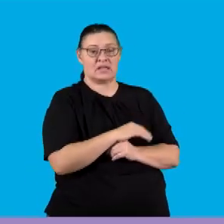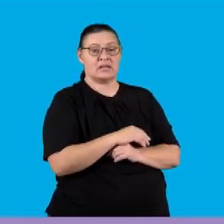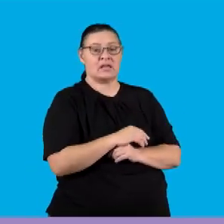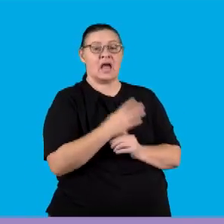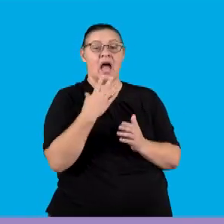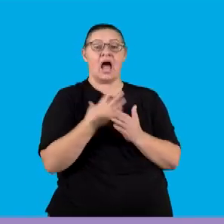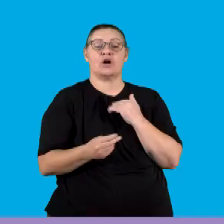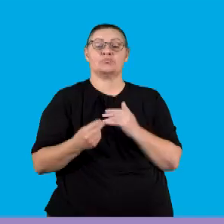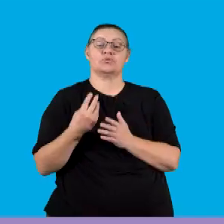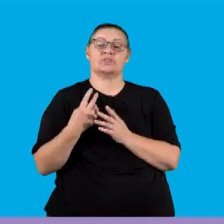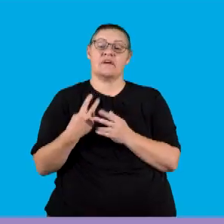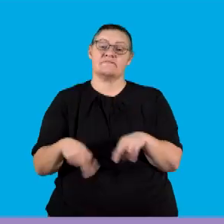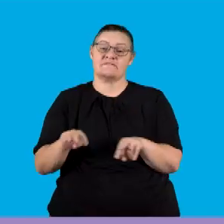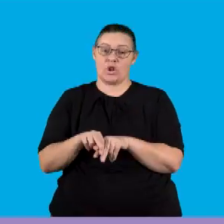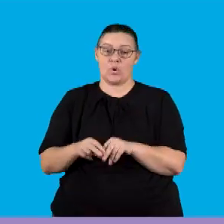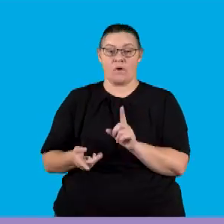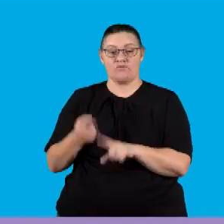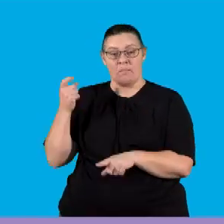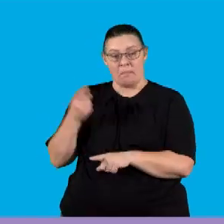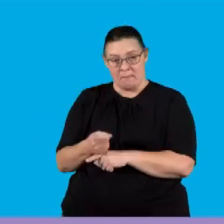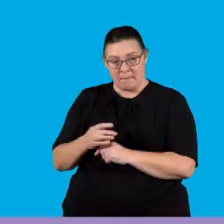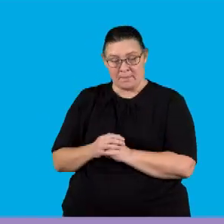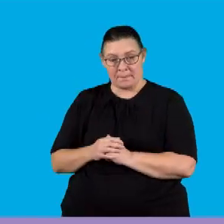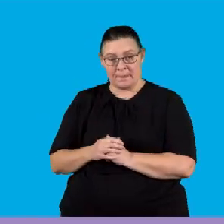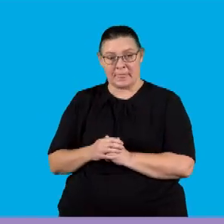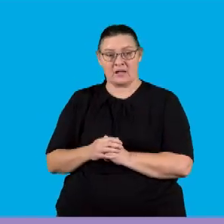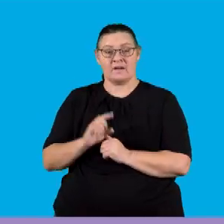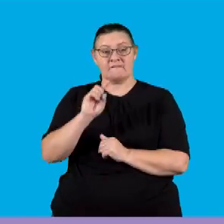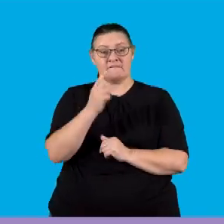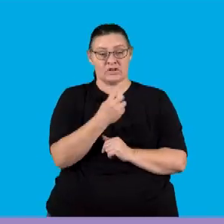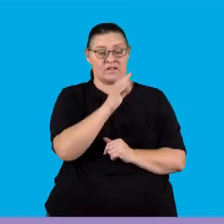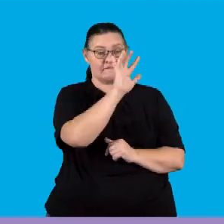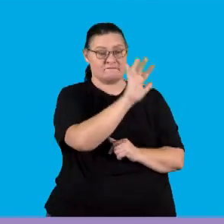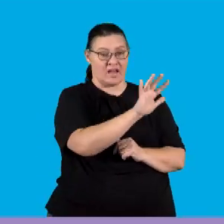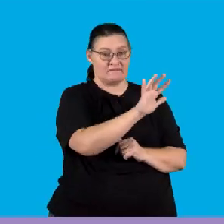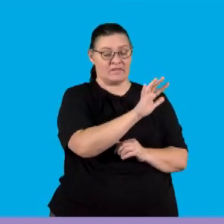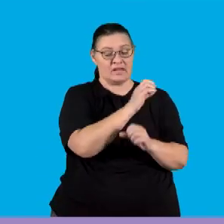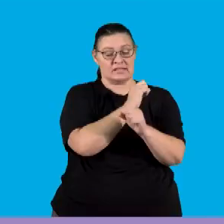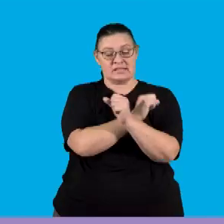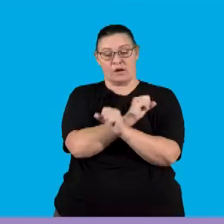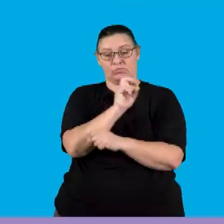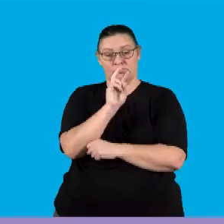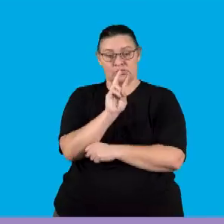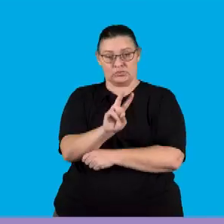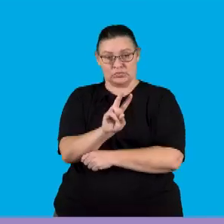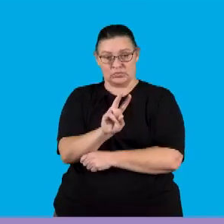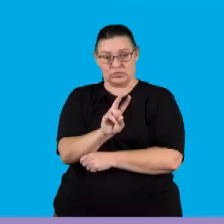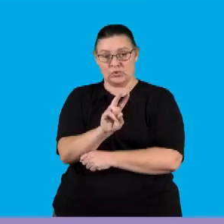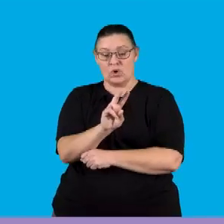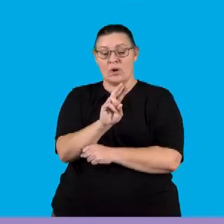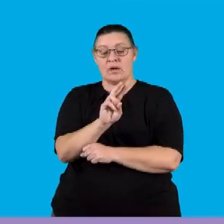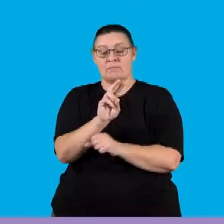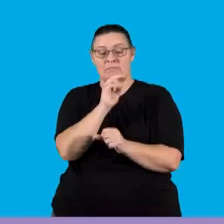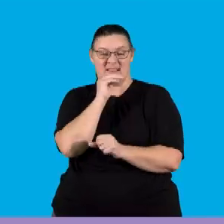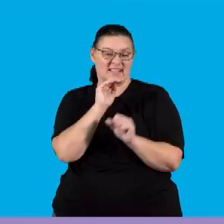look at what output values are going to result from these input values. Let's start with the first one, which is 5. So 5 multiplied by